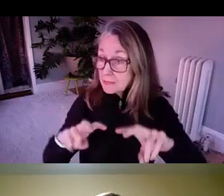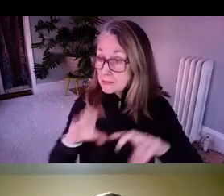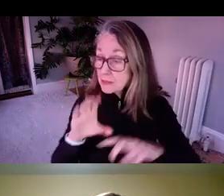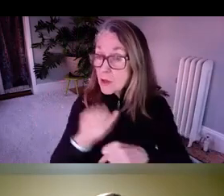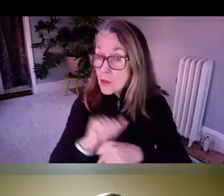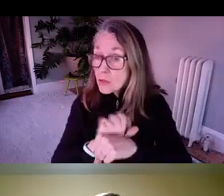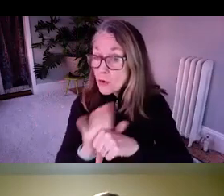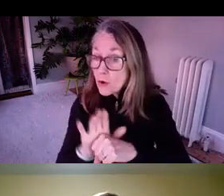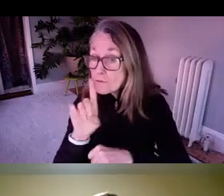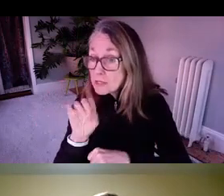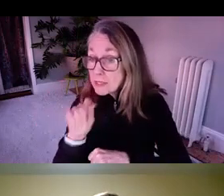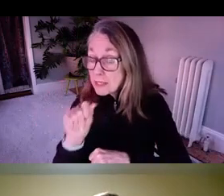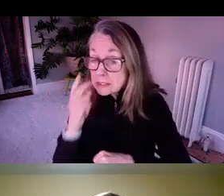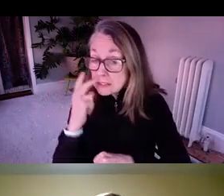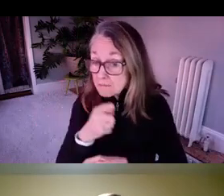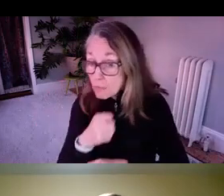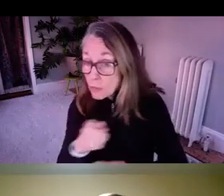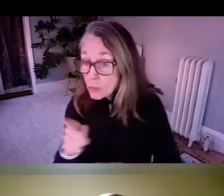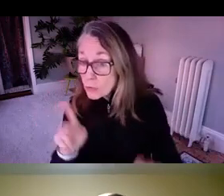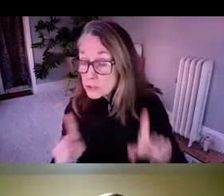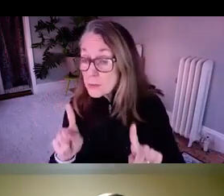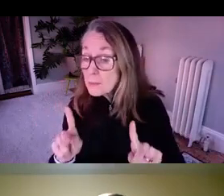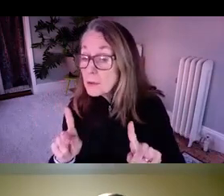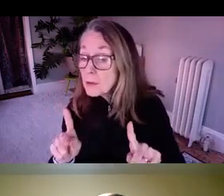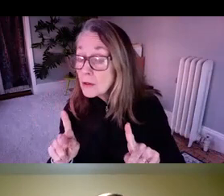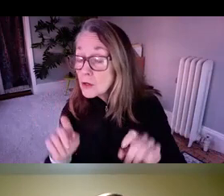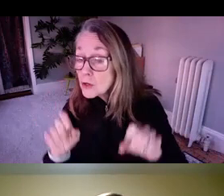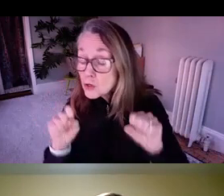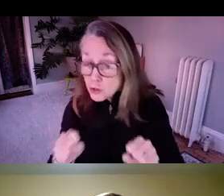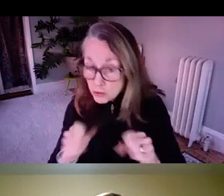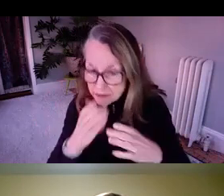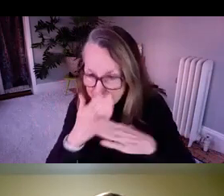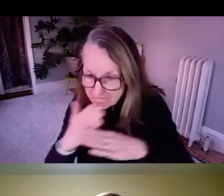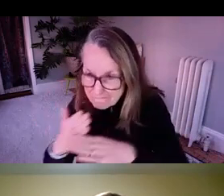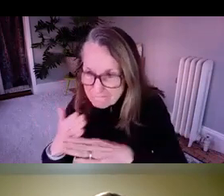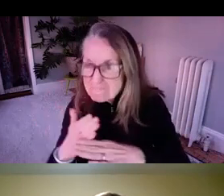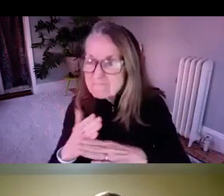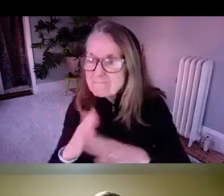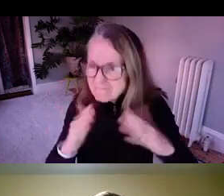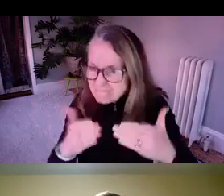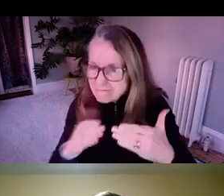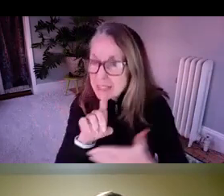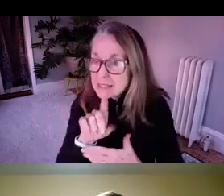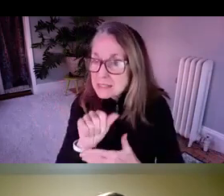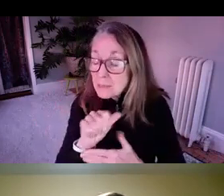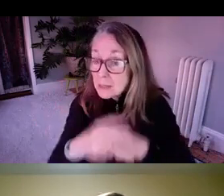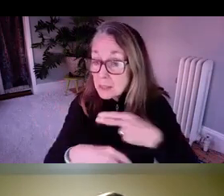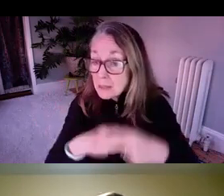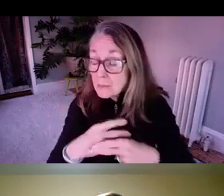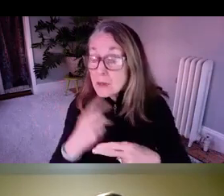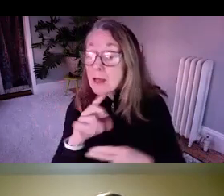see if there's a willingness and ability to slice by disability type. I know for the data that exists